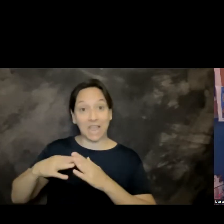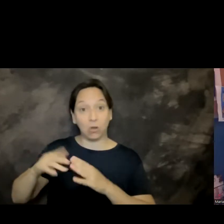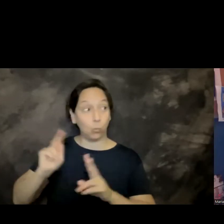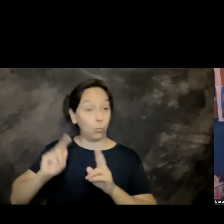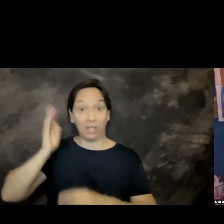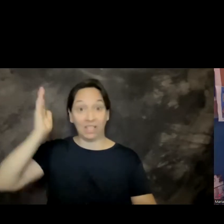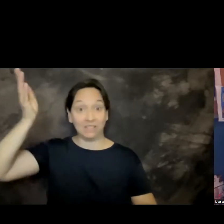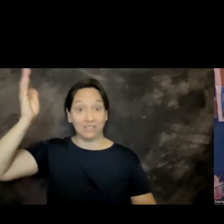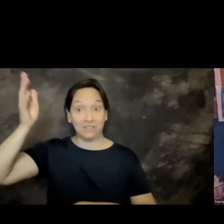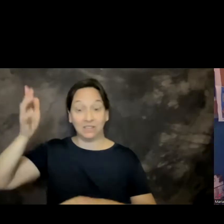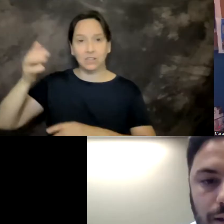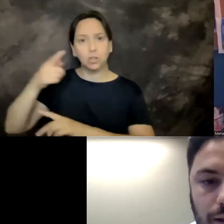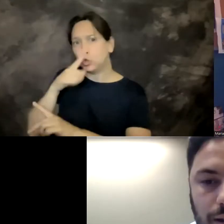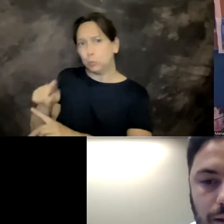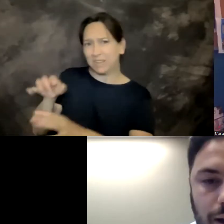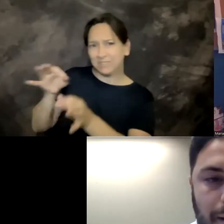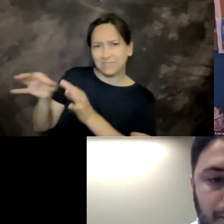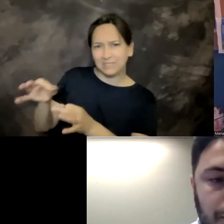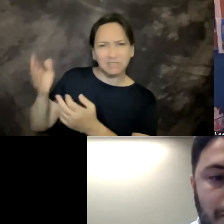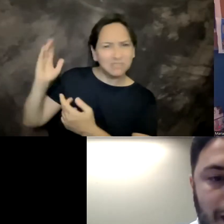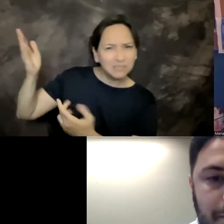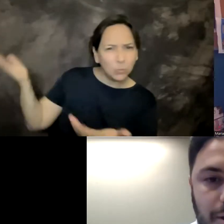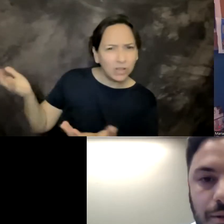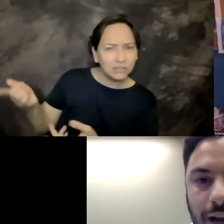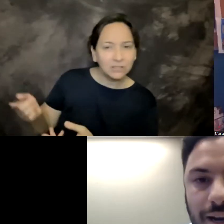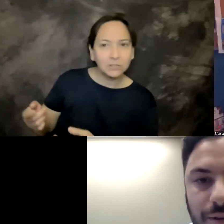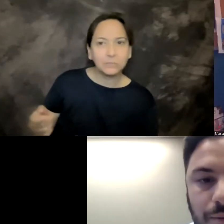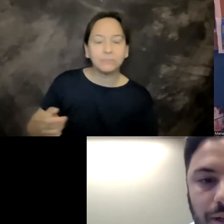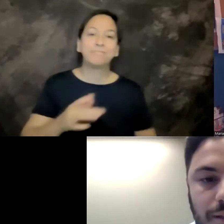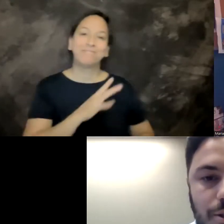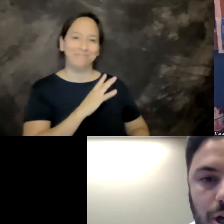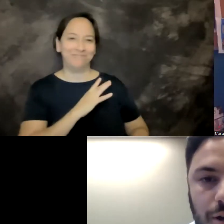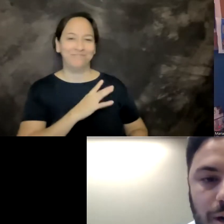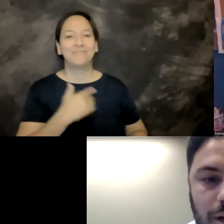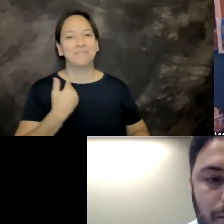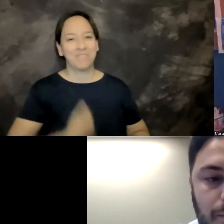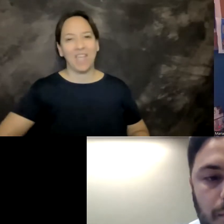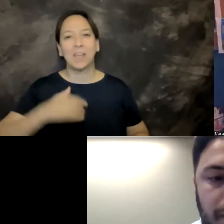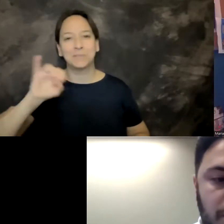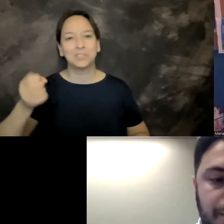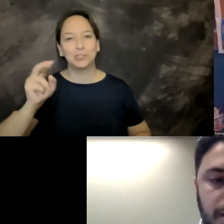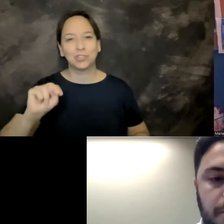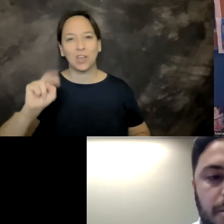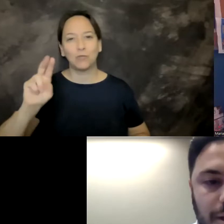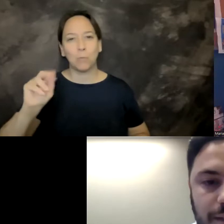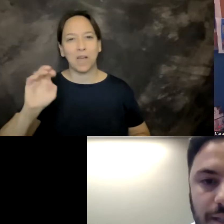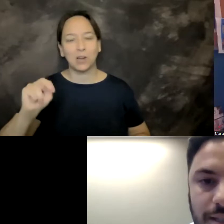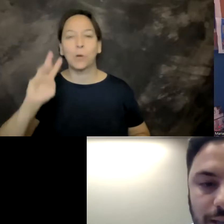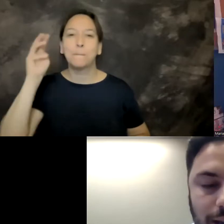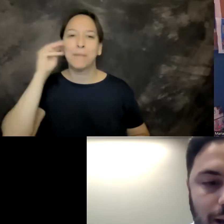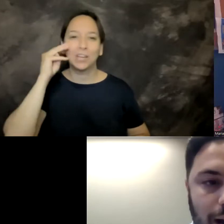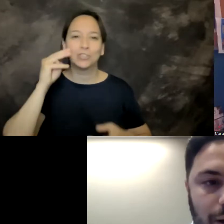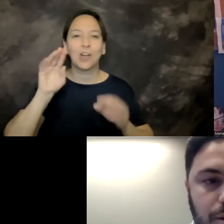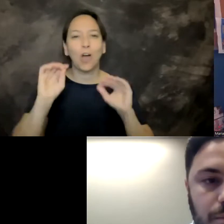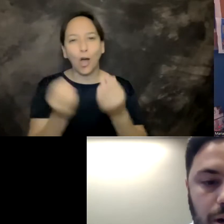on the conversation that's going to happen tomorrow in Chinatown? Absolutely, I'd be happy to. Hi, everyone. John Romano from the Mayor's Office of Neighborhood